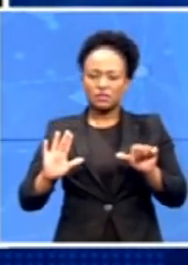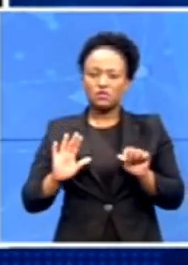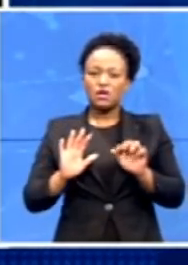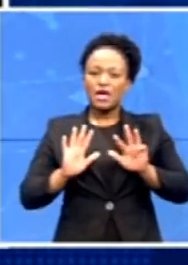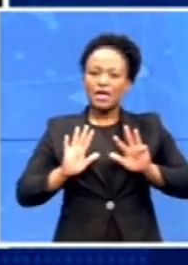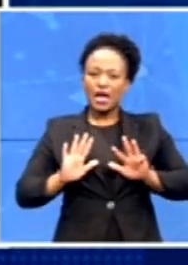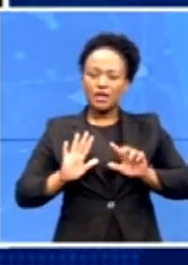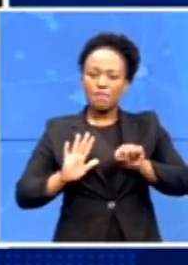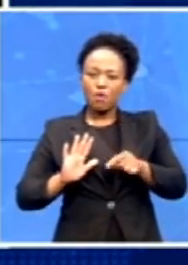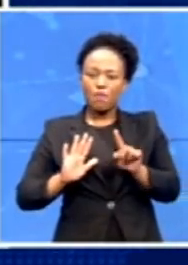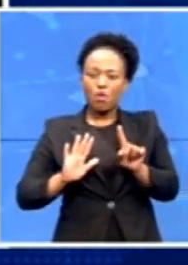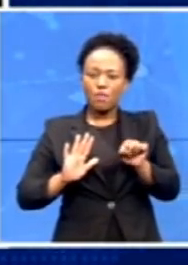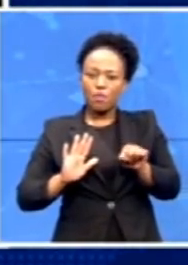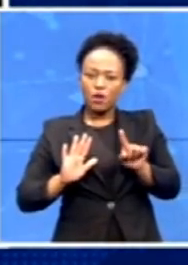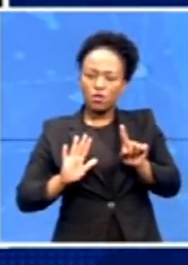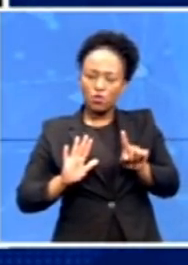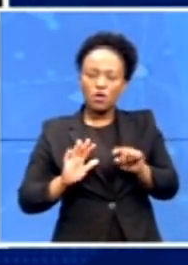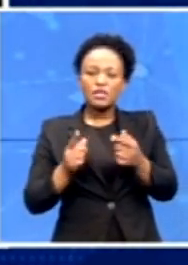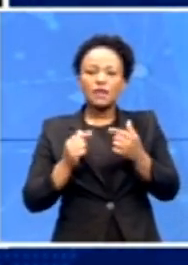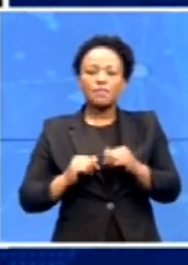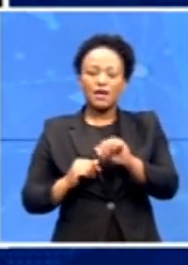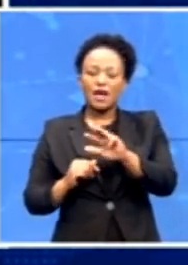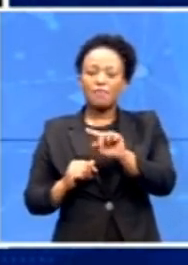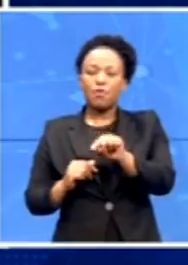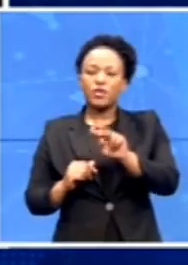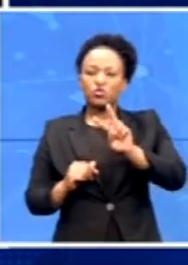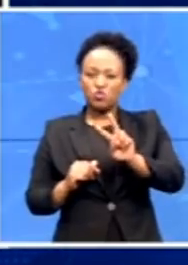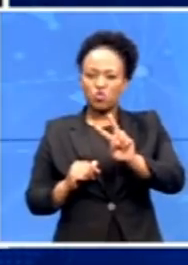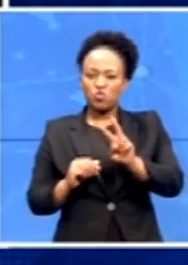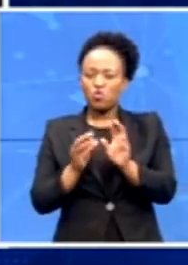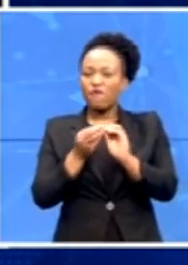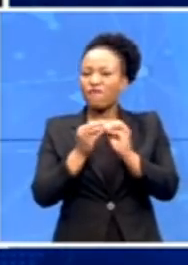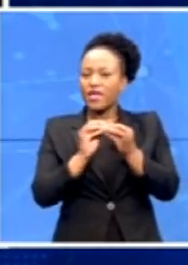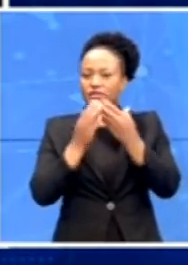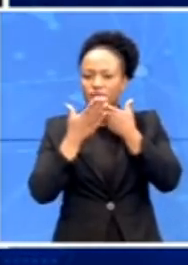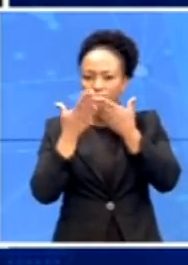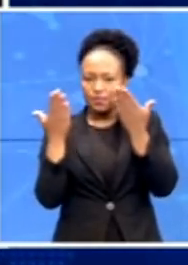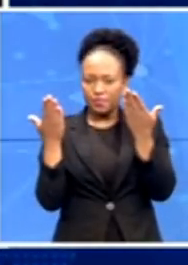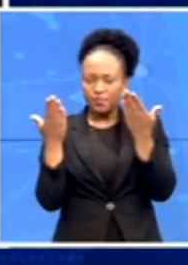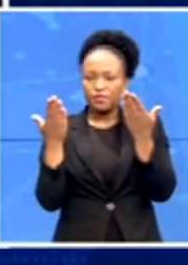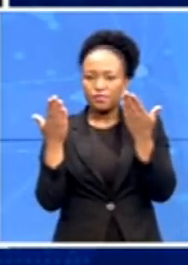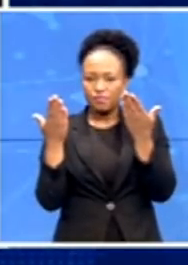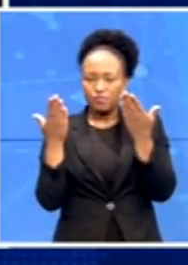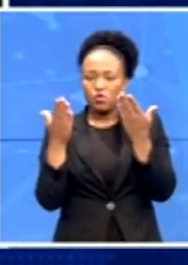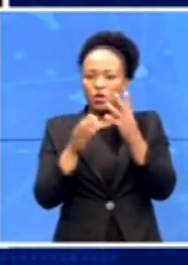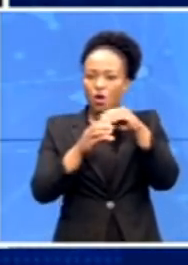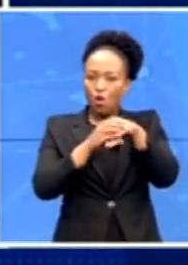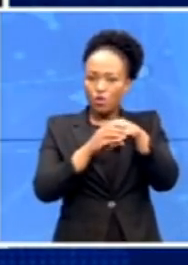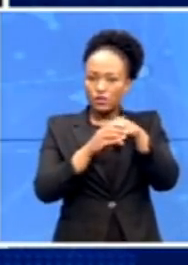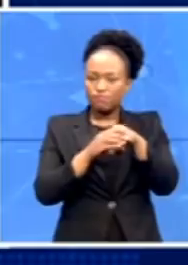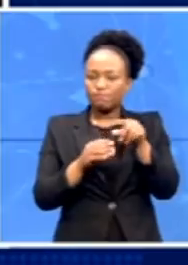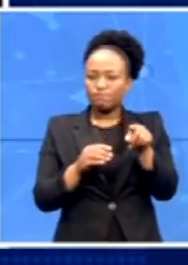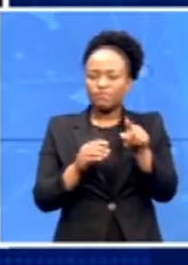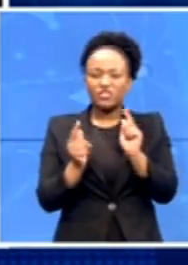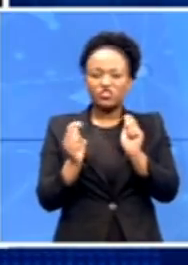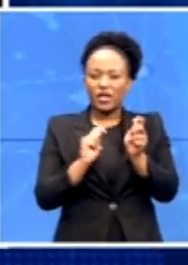9.2 thereof, no corrections and or amendments are effected to the contents of these paragraphs. Do you confirm this,